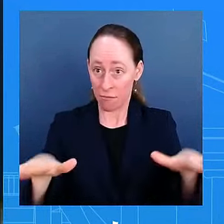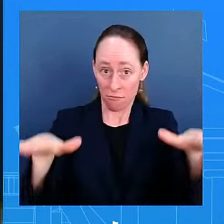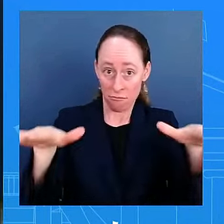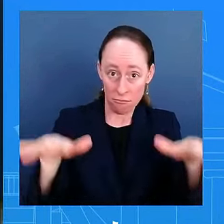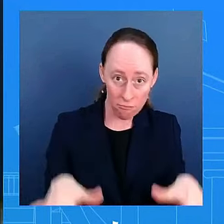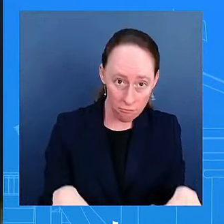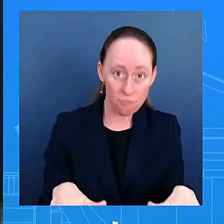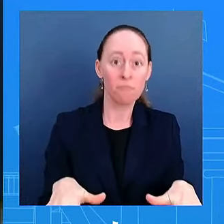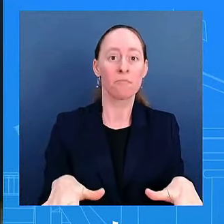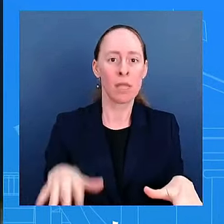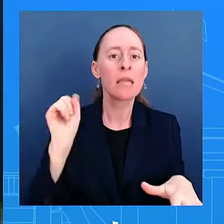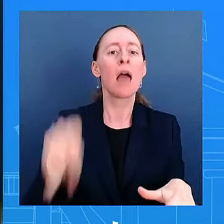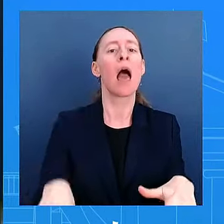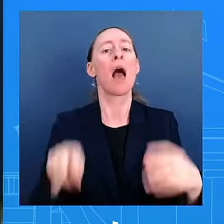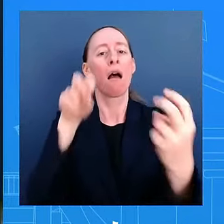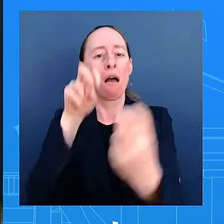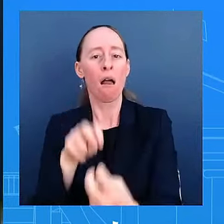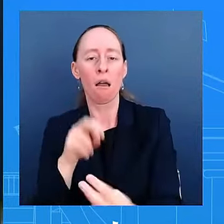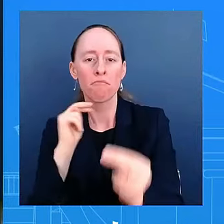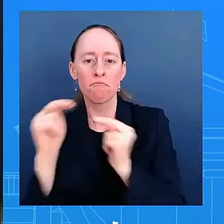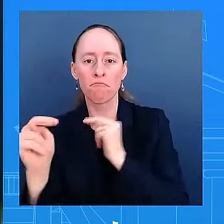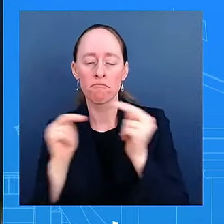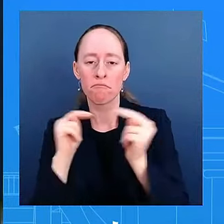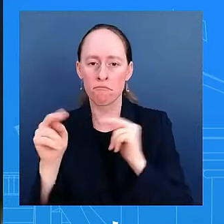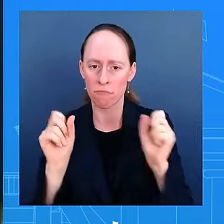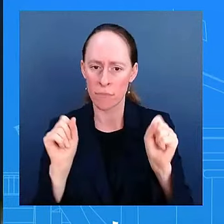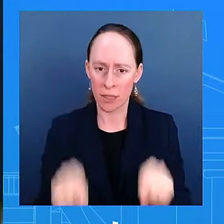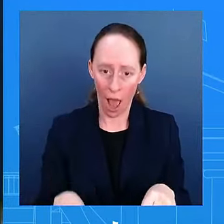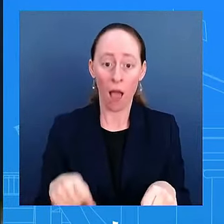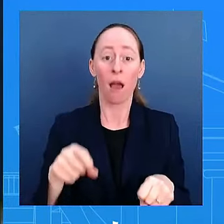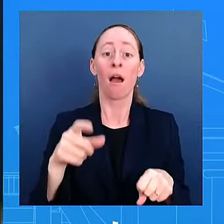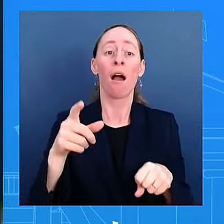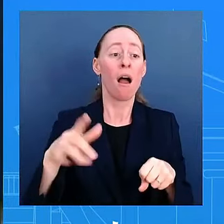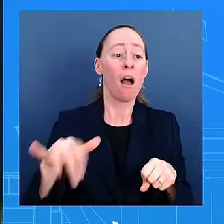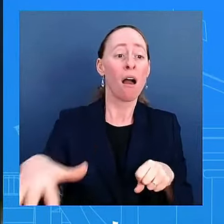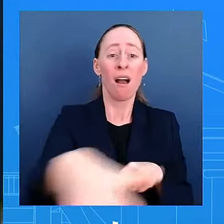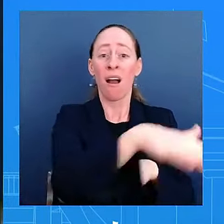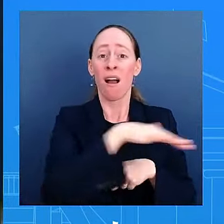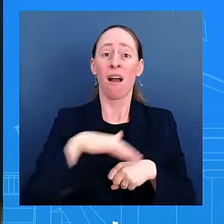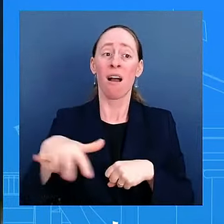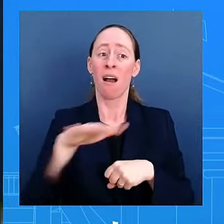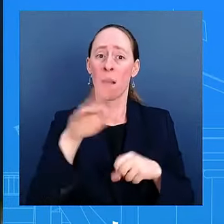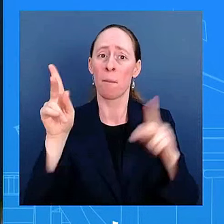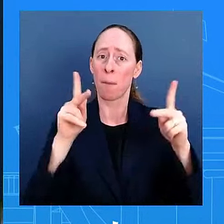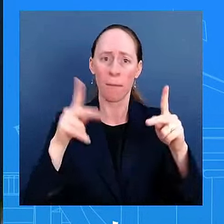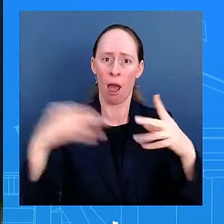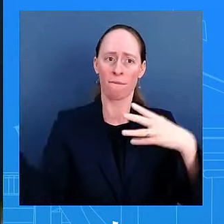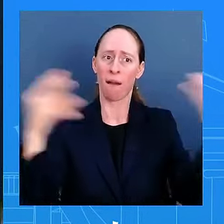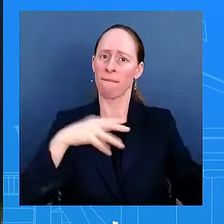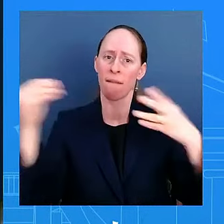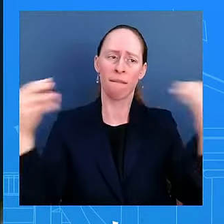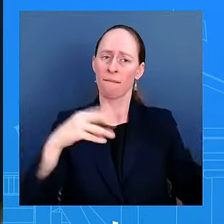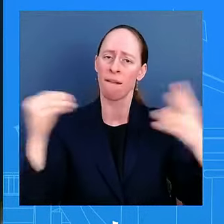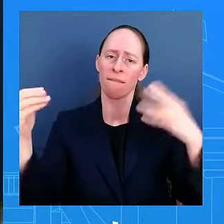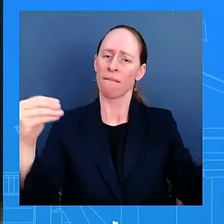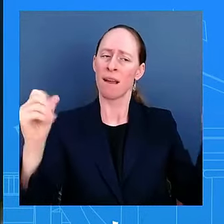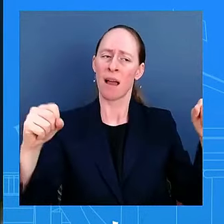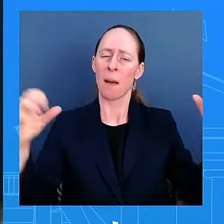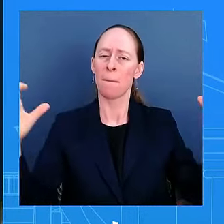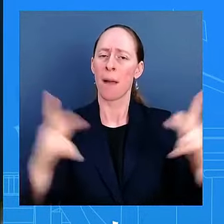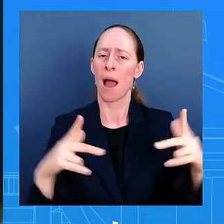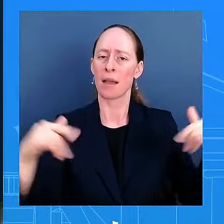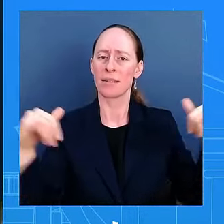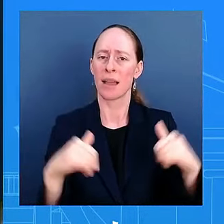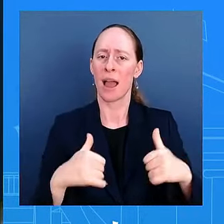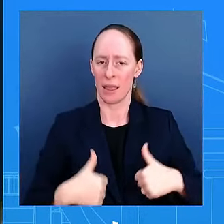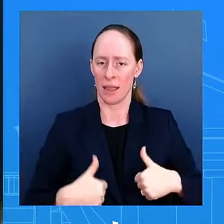enable civilians to go back home on both sides, right? To go back home, both sides of the border. And so we're going to have those